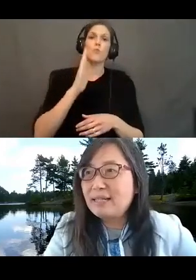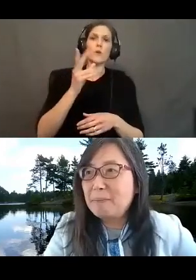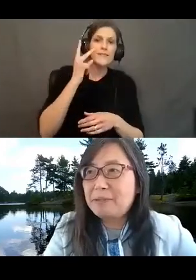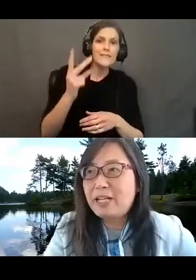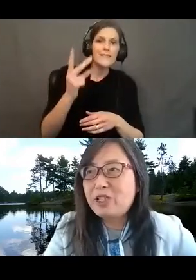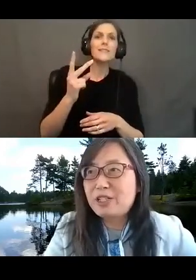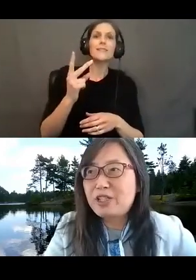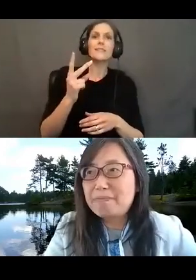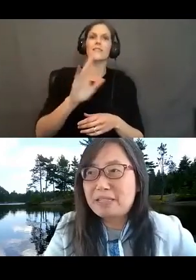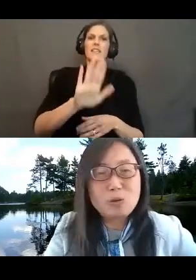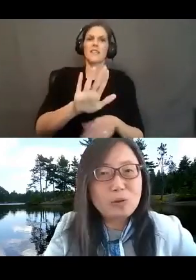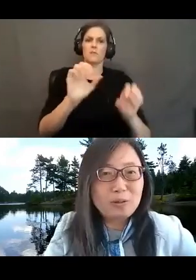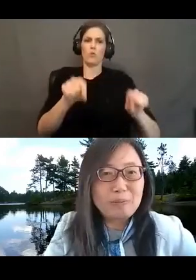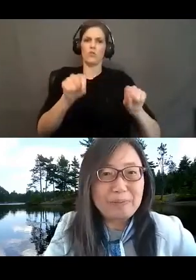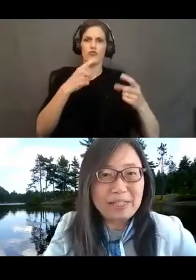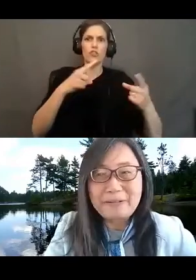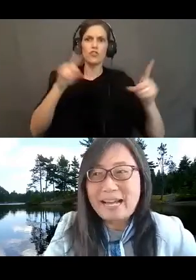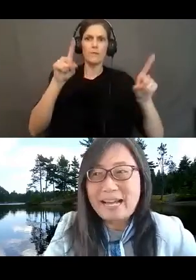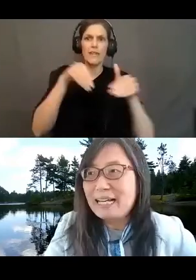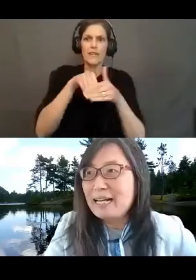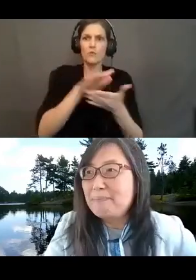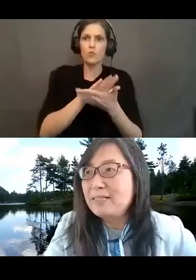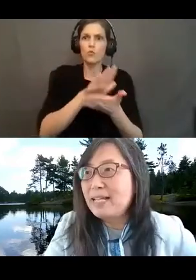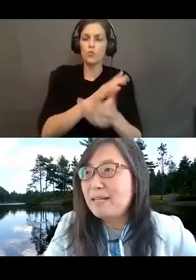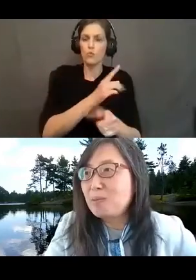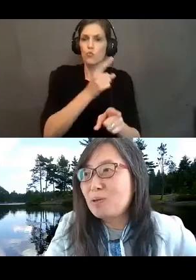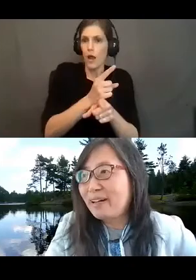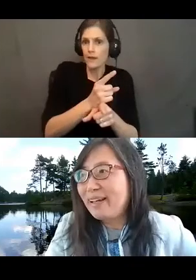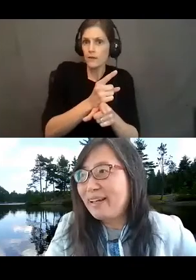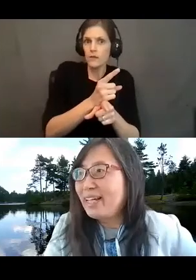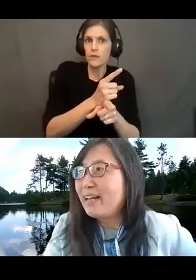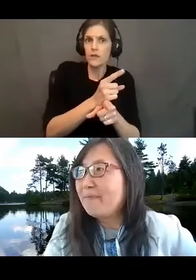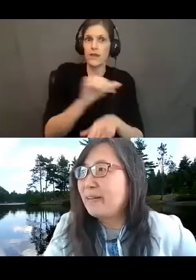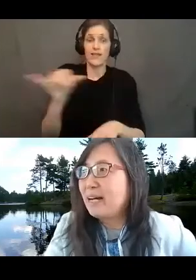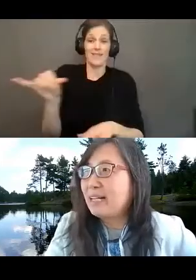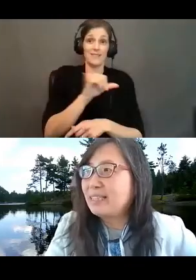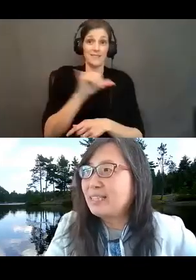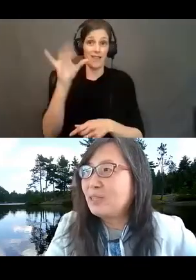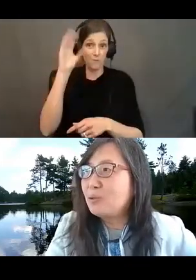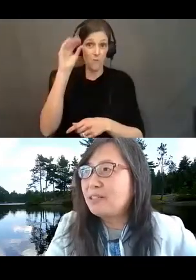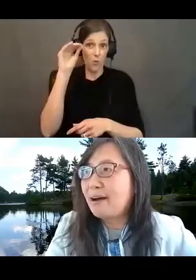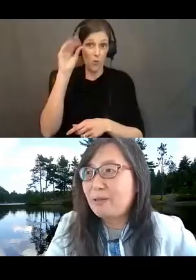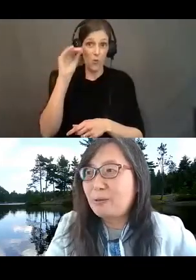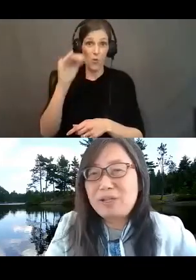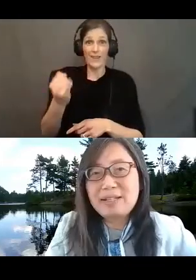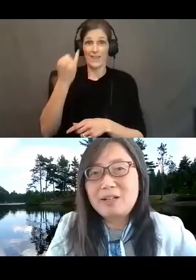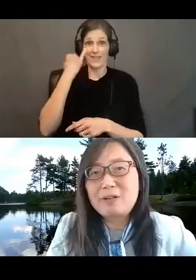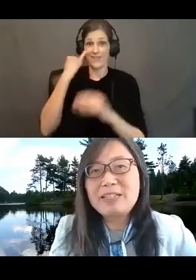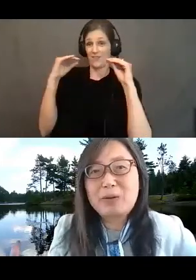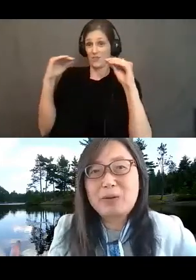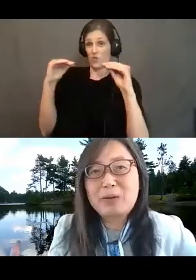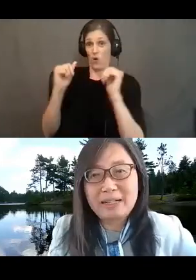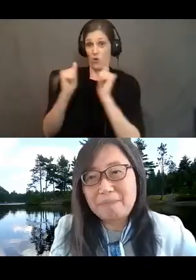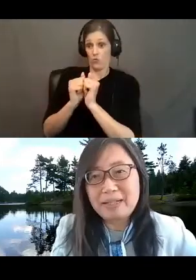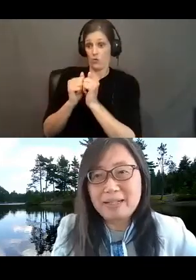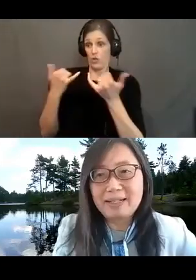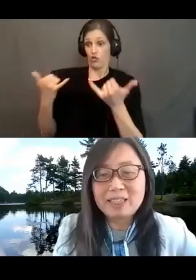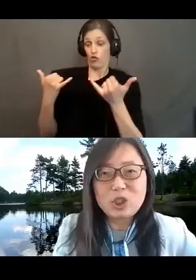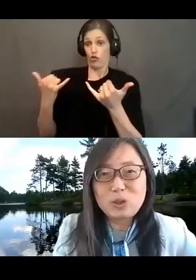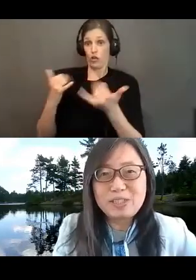his potential achievement score would be, right? The same boy, if he would be taught with the current